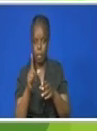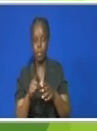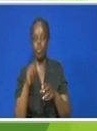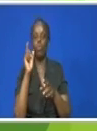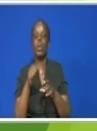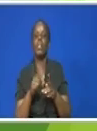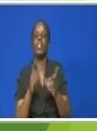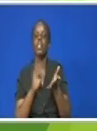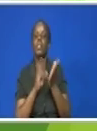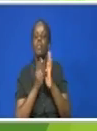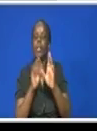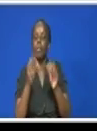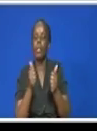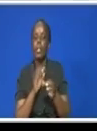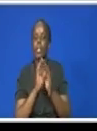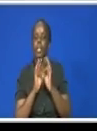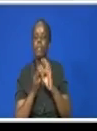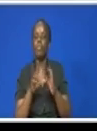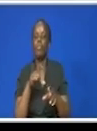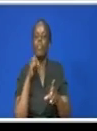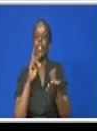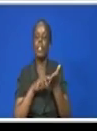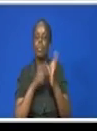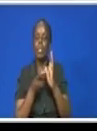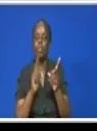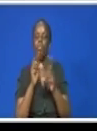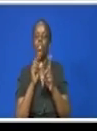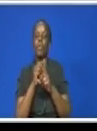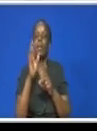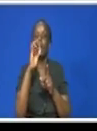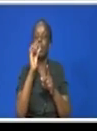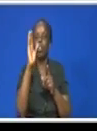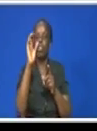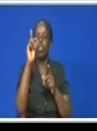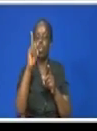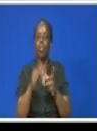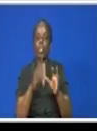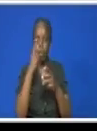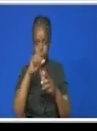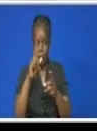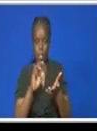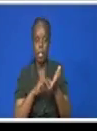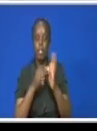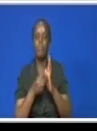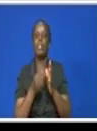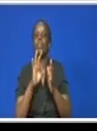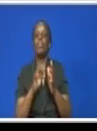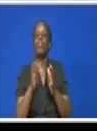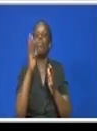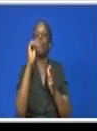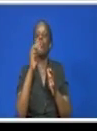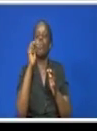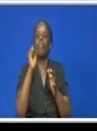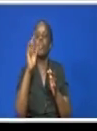get the definition or the meaning of the term rock correct, and then you get the meaning of the term